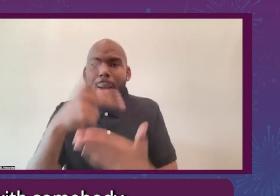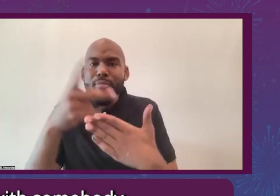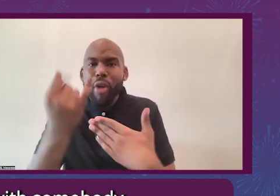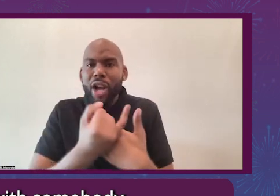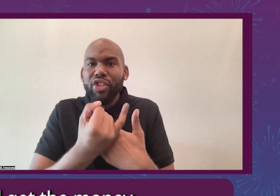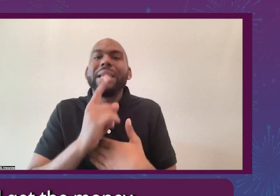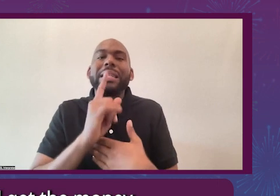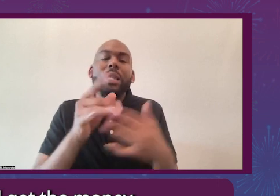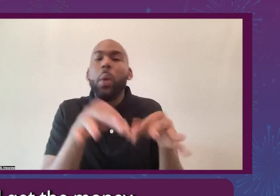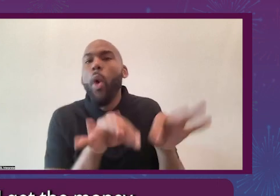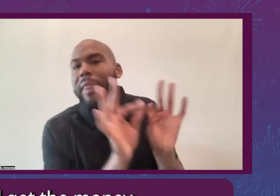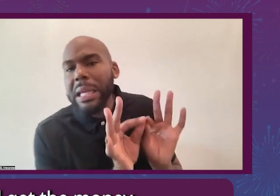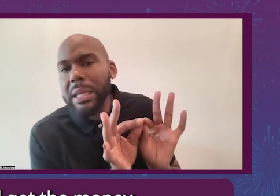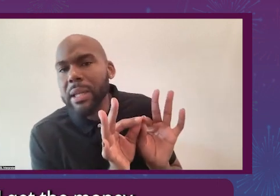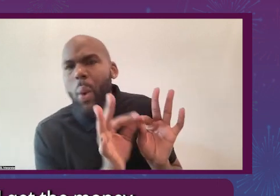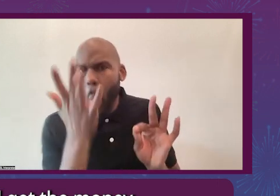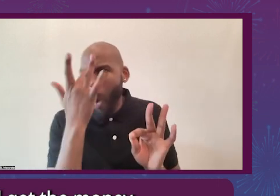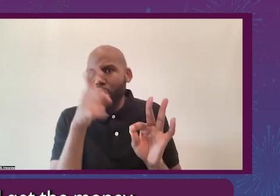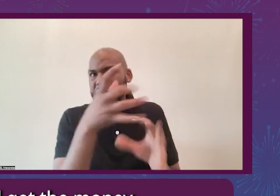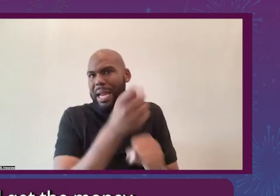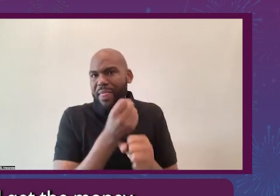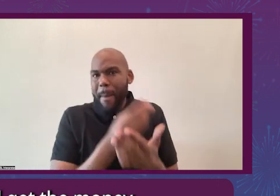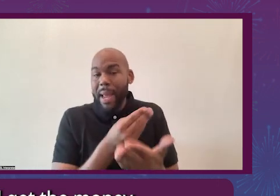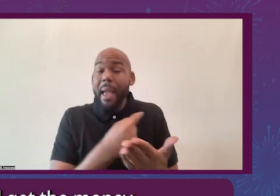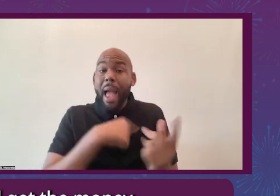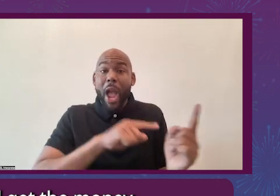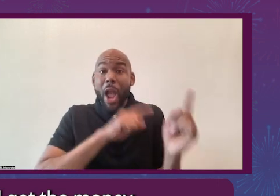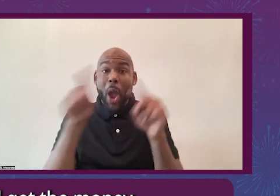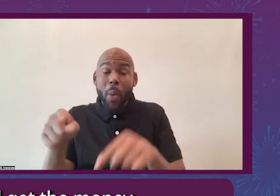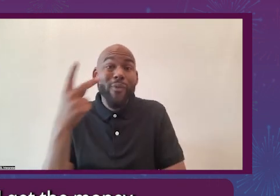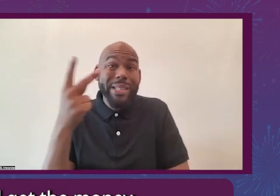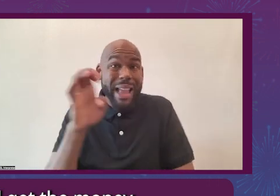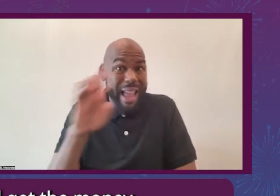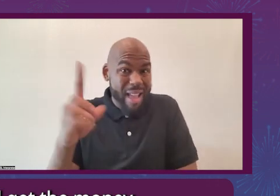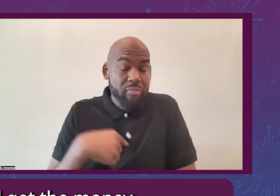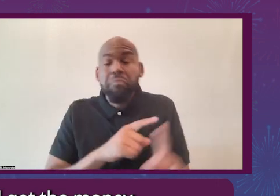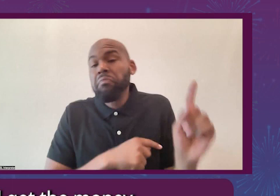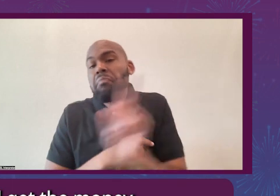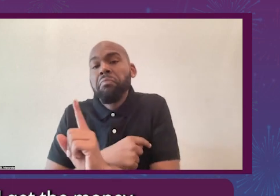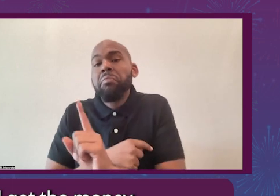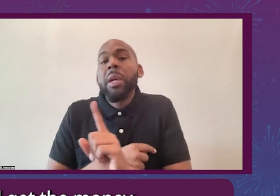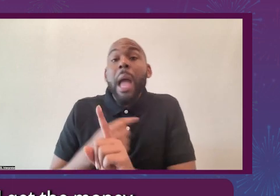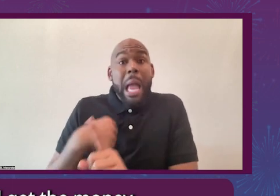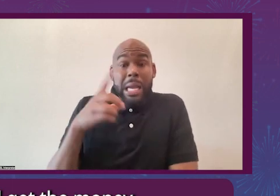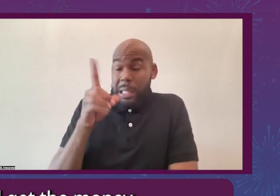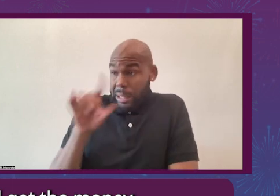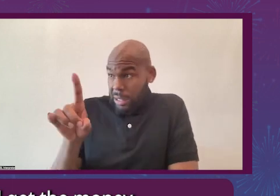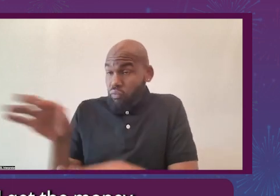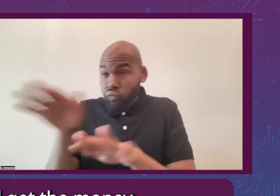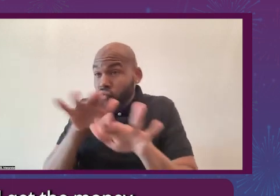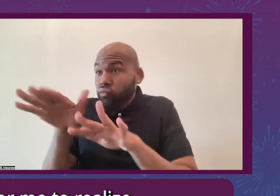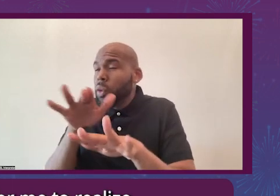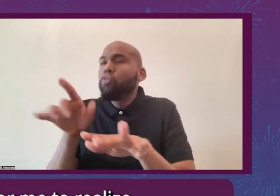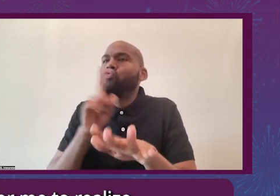talking about why a worthy project should get the money. And so I went over to see Ed and I